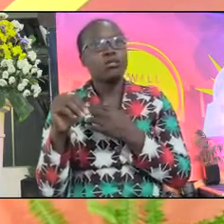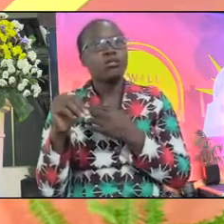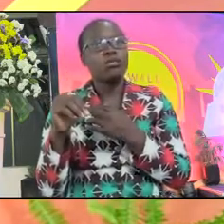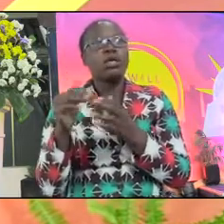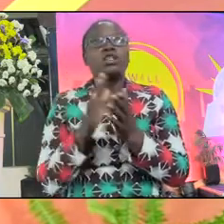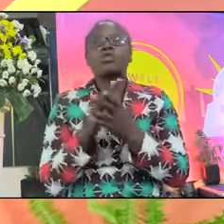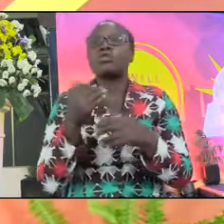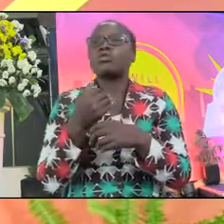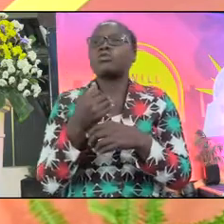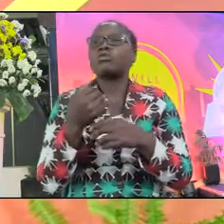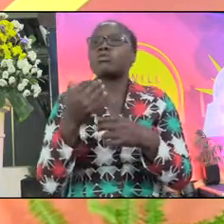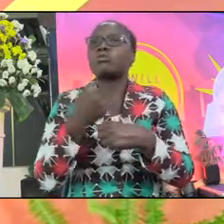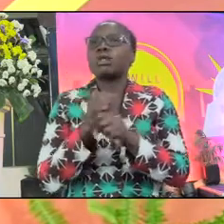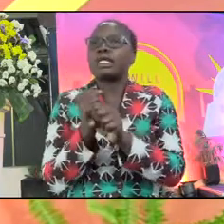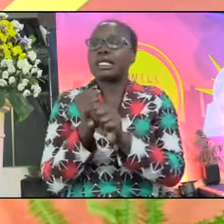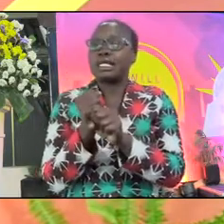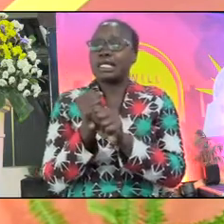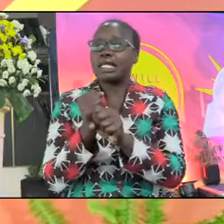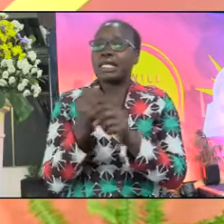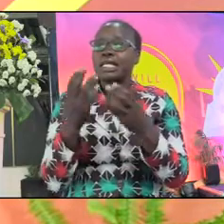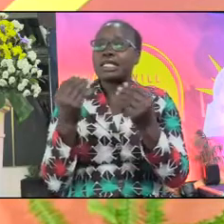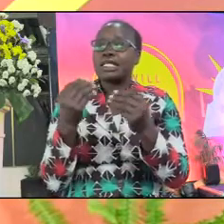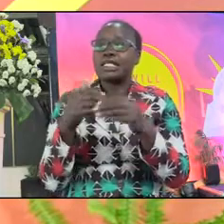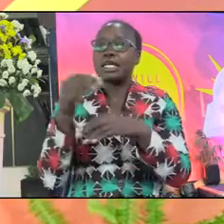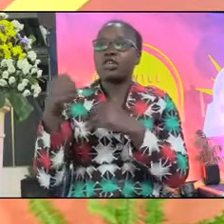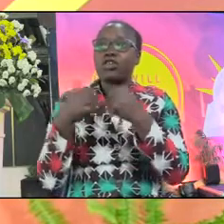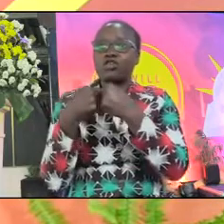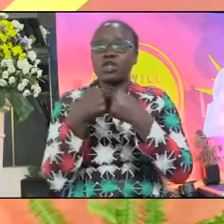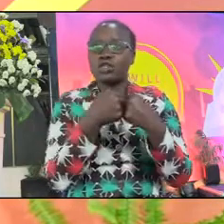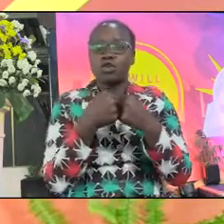it out of the storm.